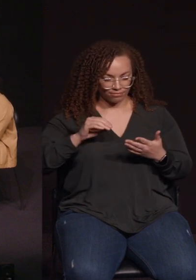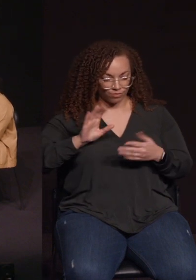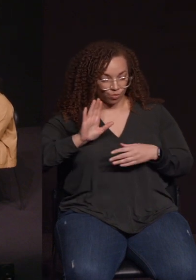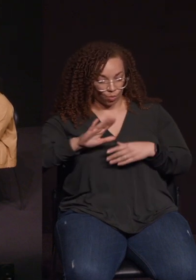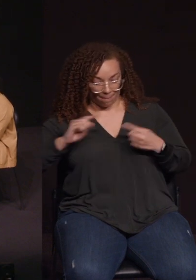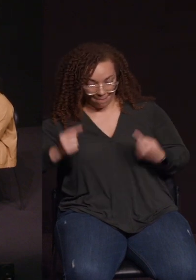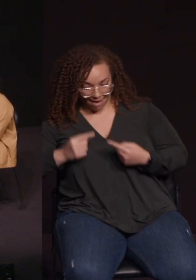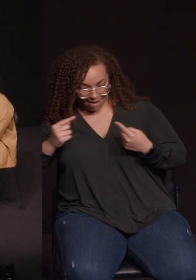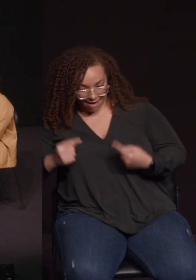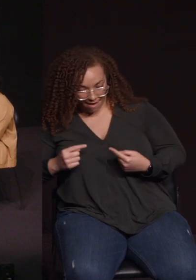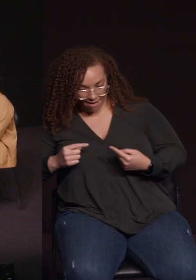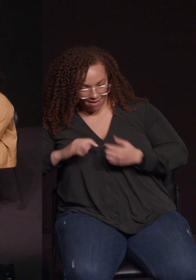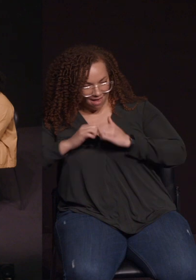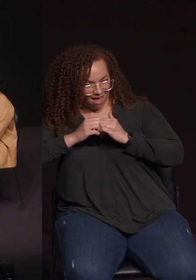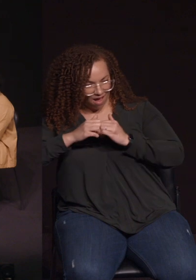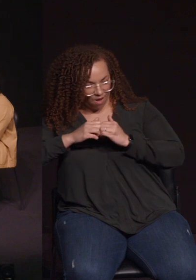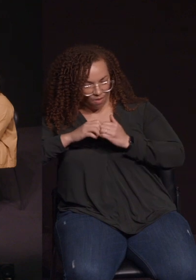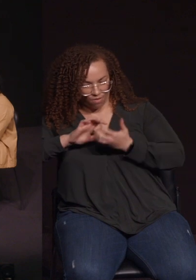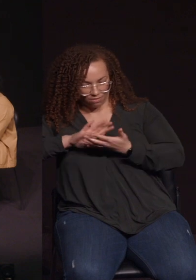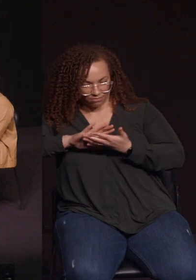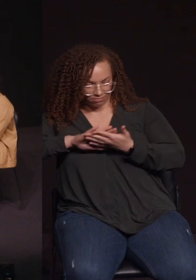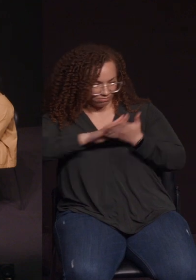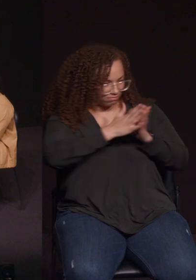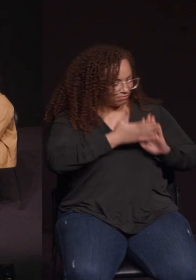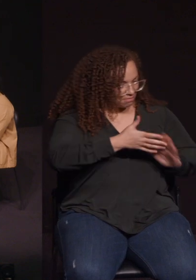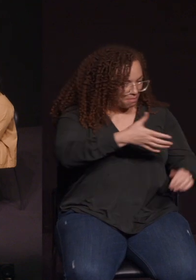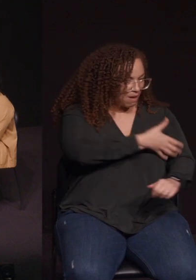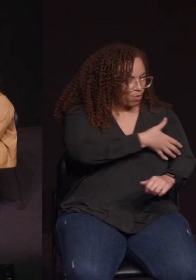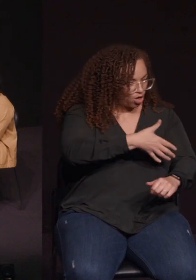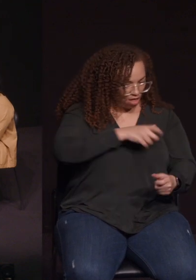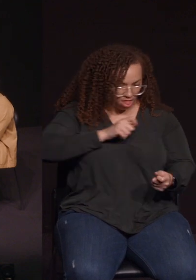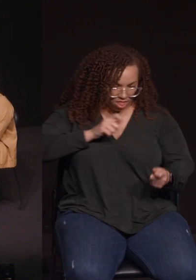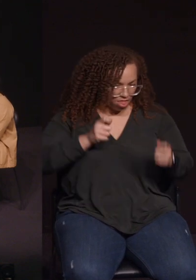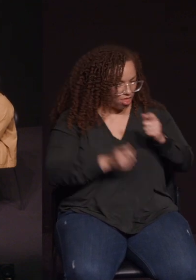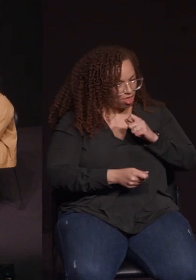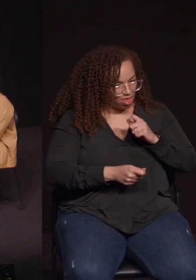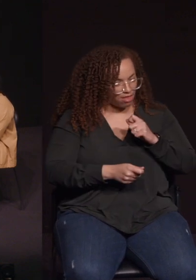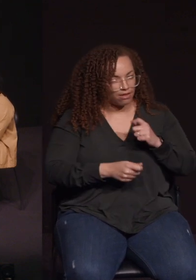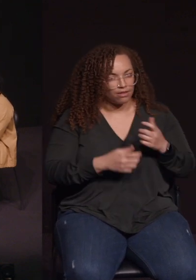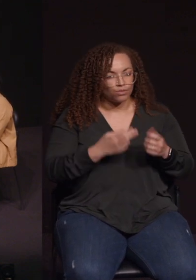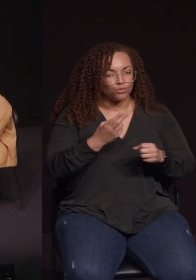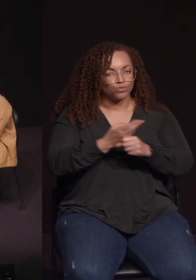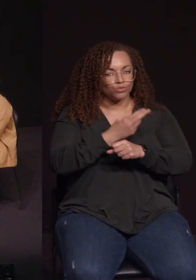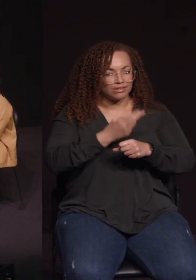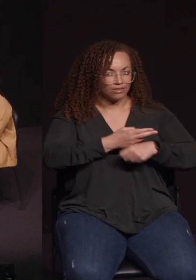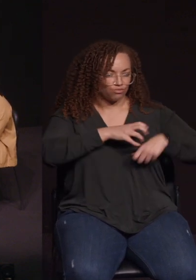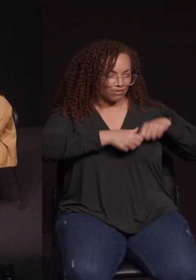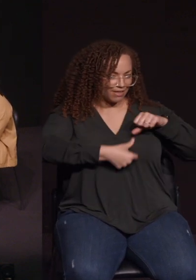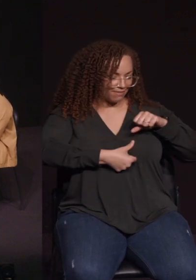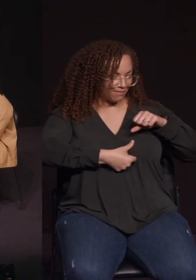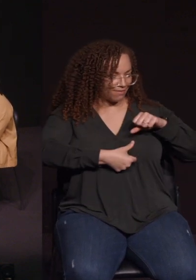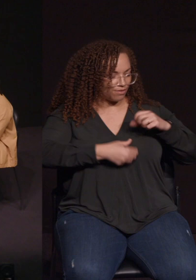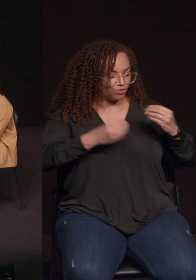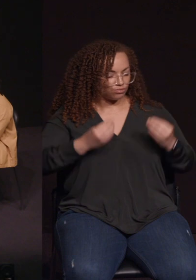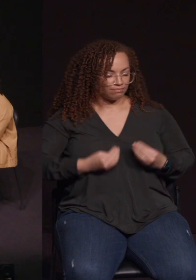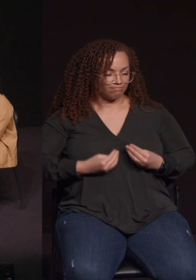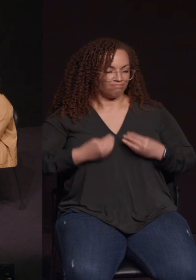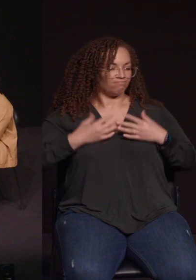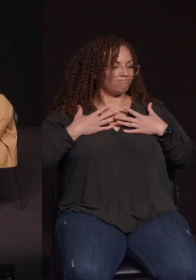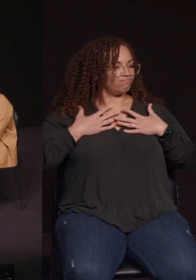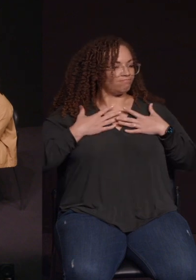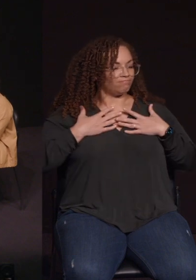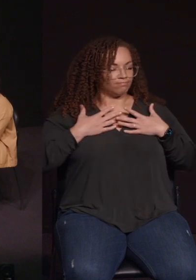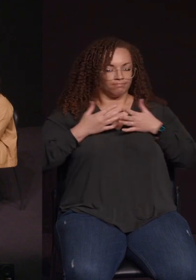right? I think both of those processes, right, the using grief to like fuel or compel your will to fight back